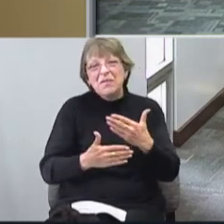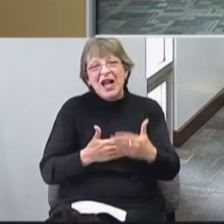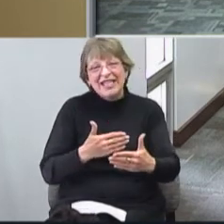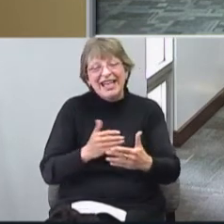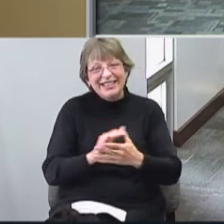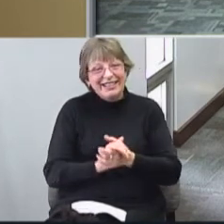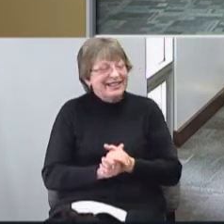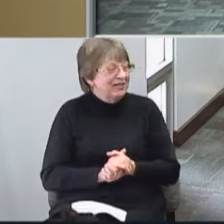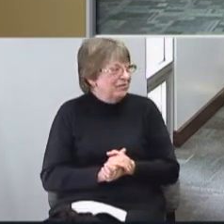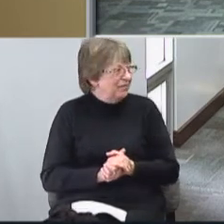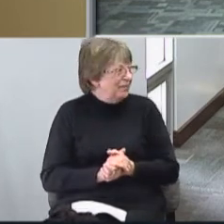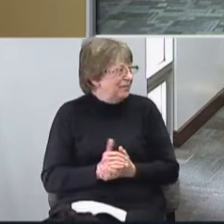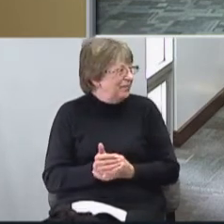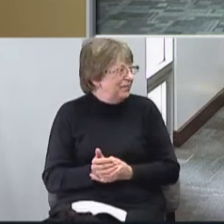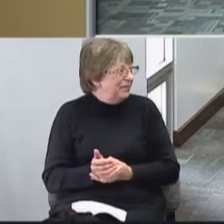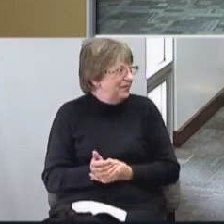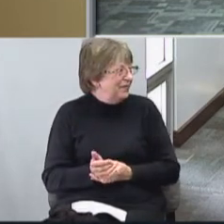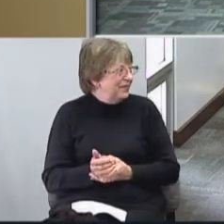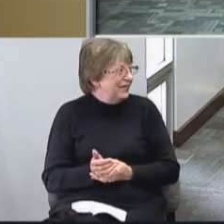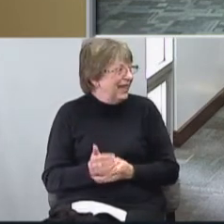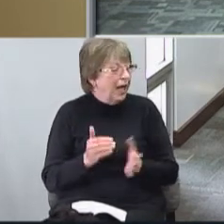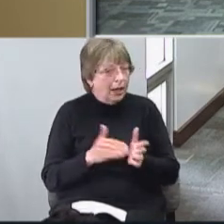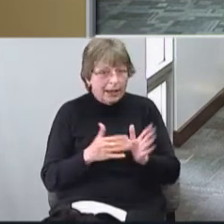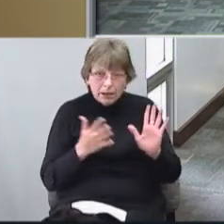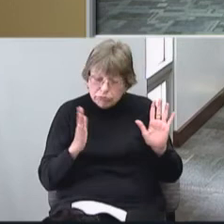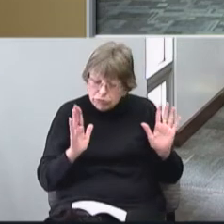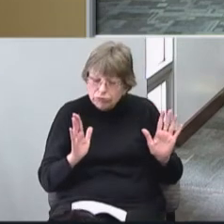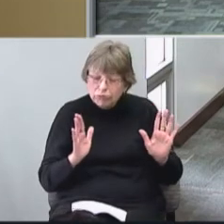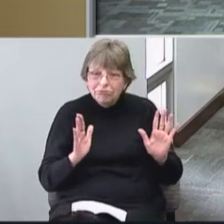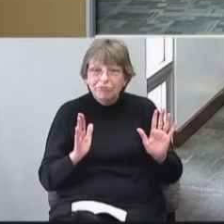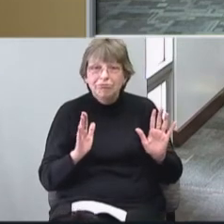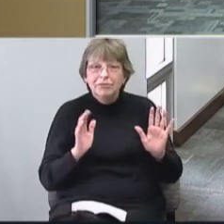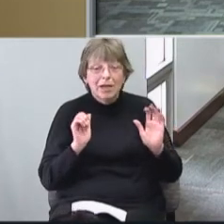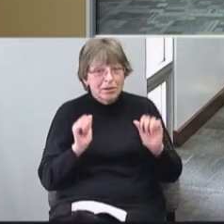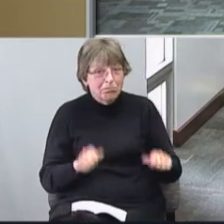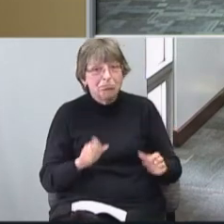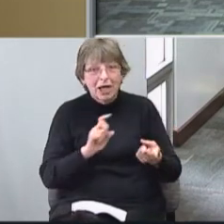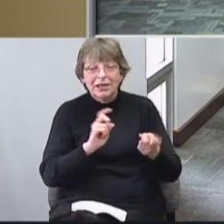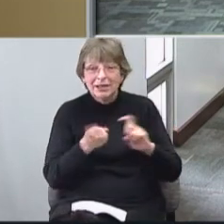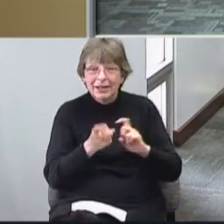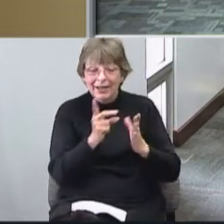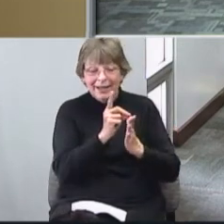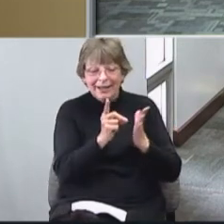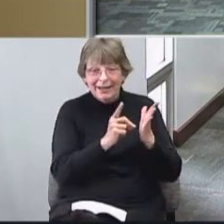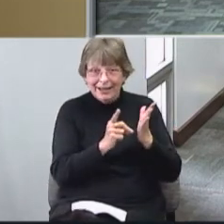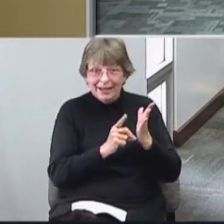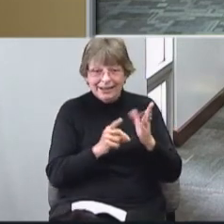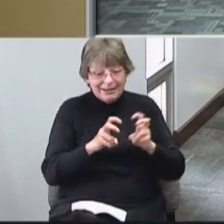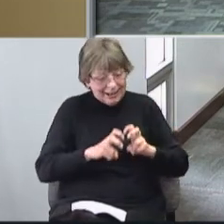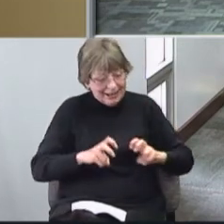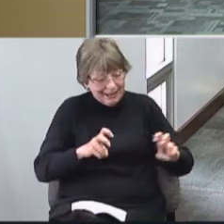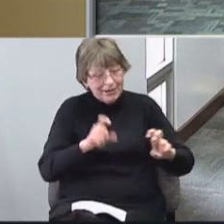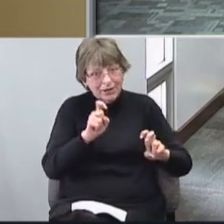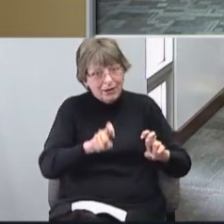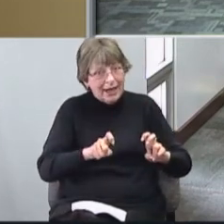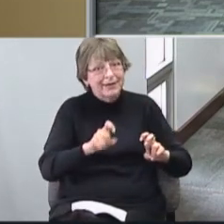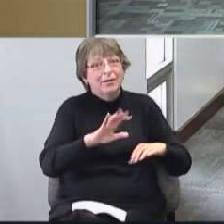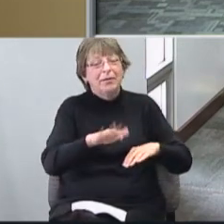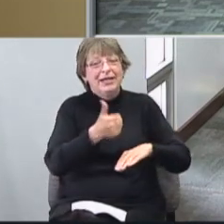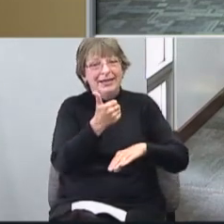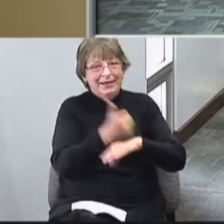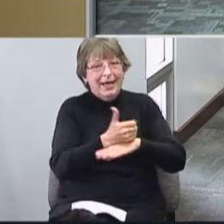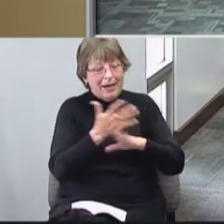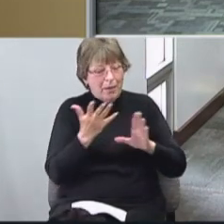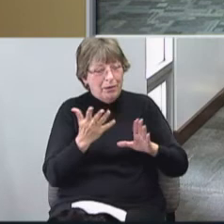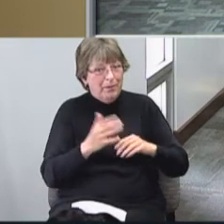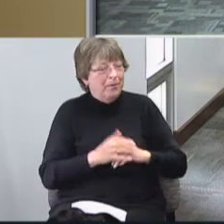is, again, this could change because we have a design council to put in place that's going to hammer all of this out,